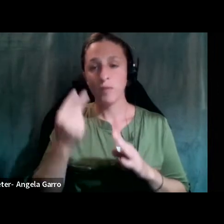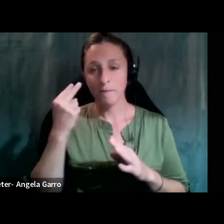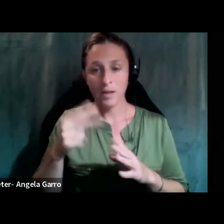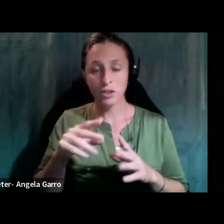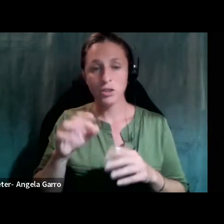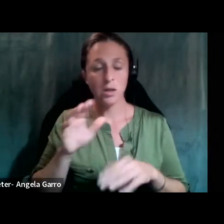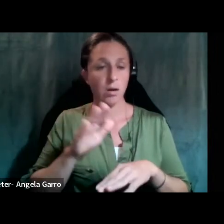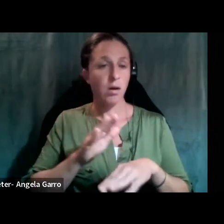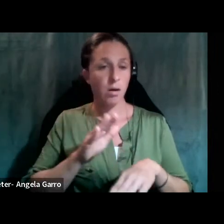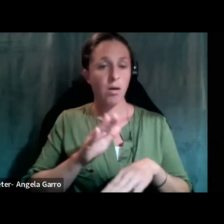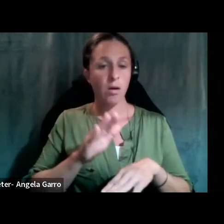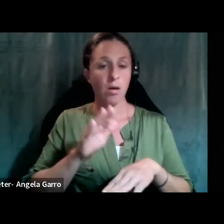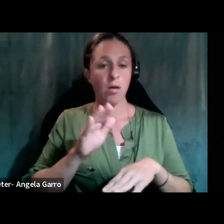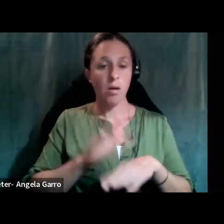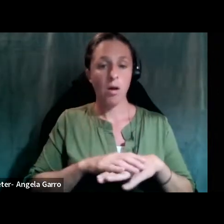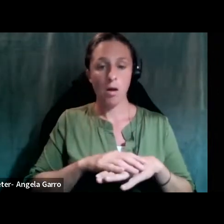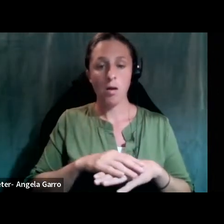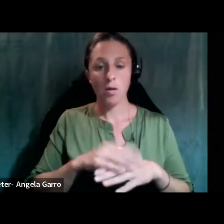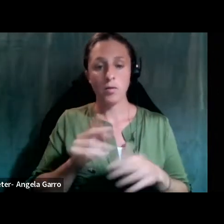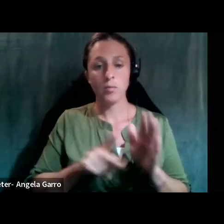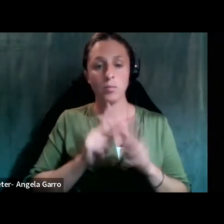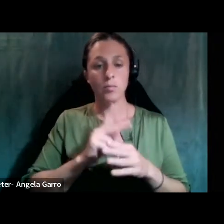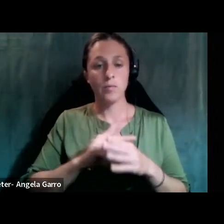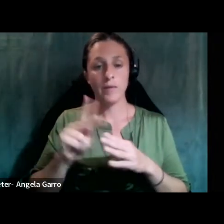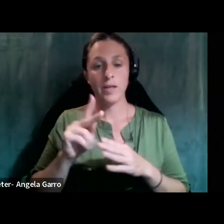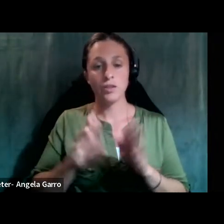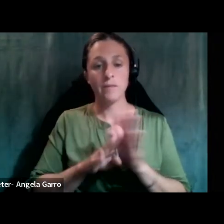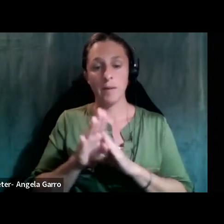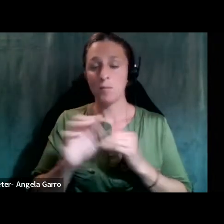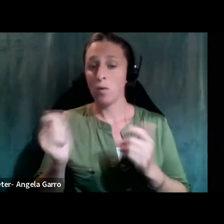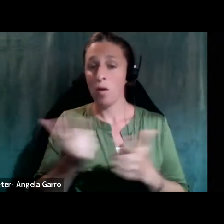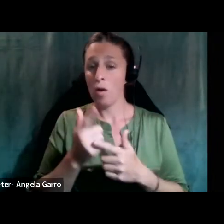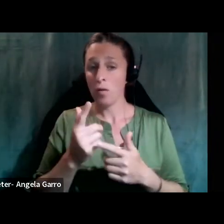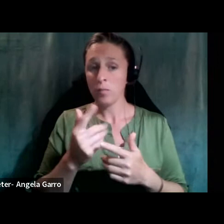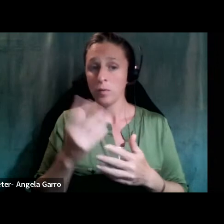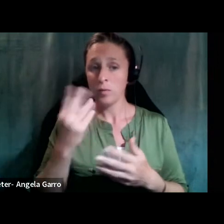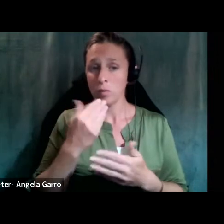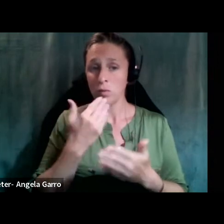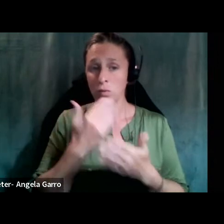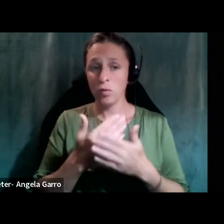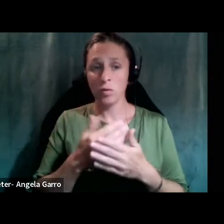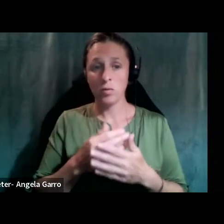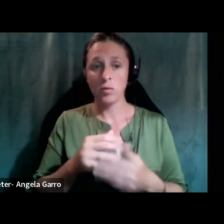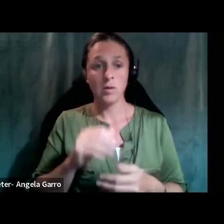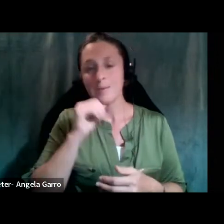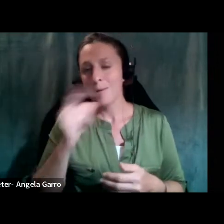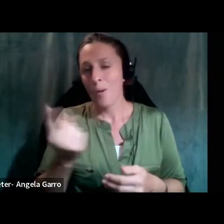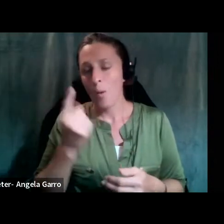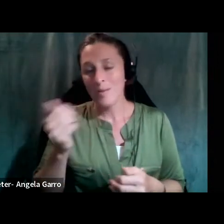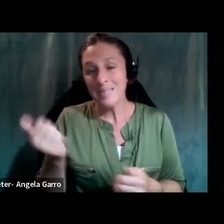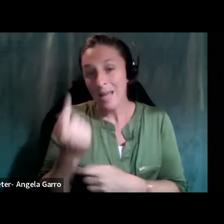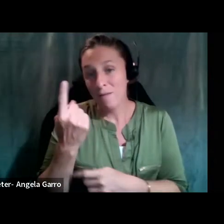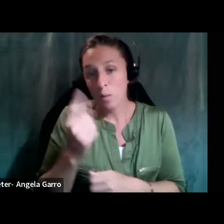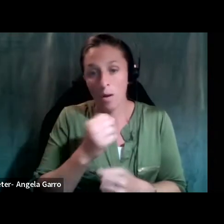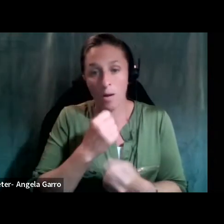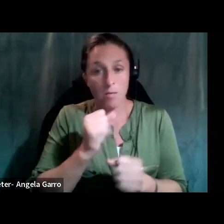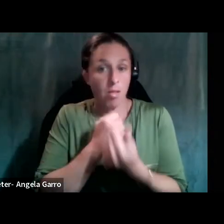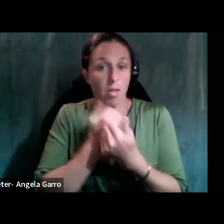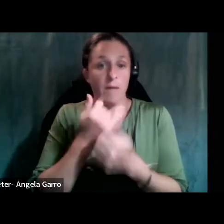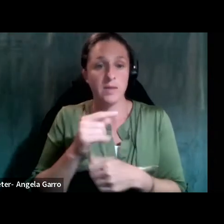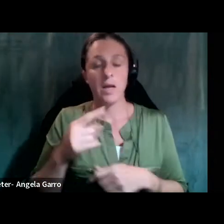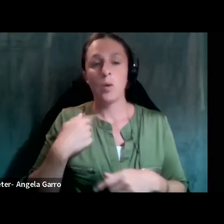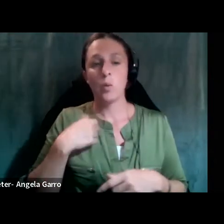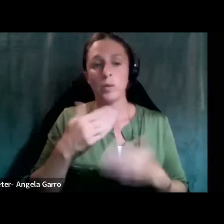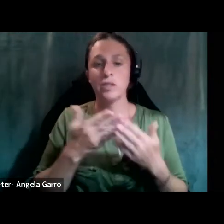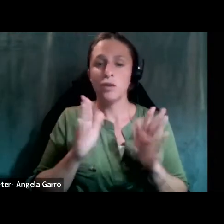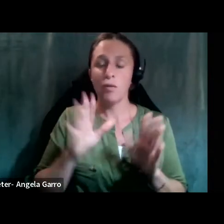pretty favorable. I will say I'm not going to say that it's always everybody loves it, but we generally look for at least